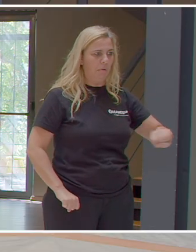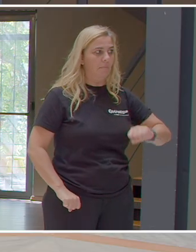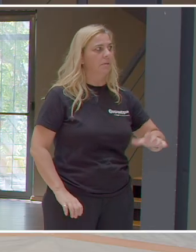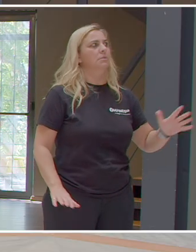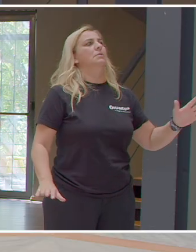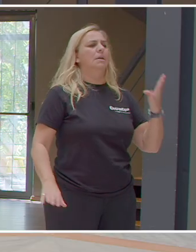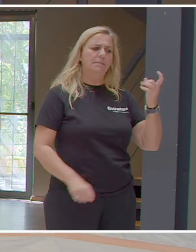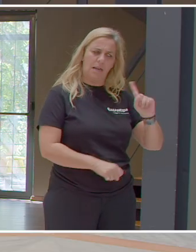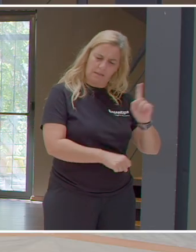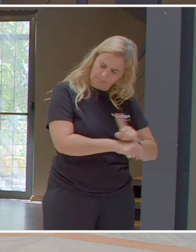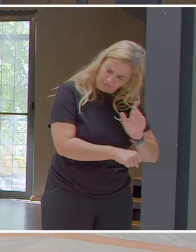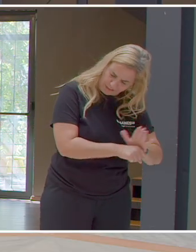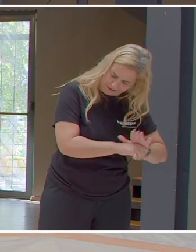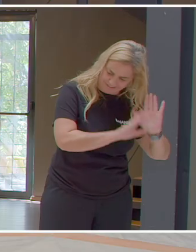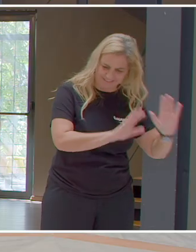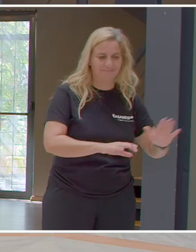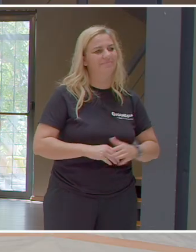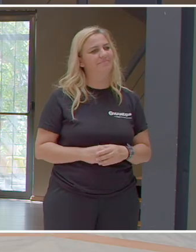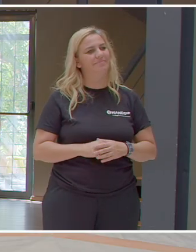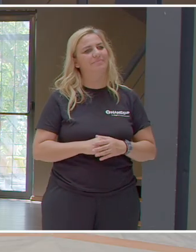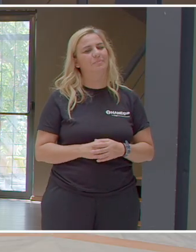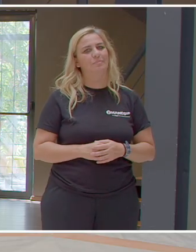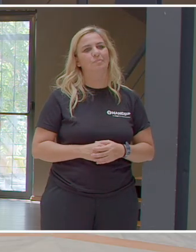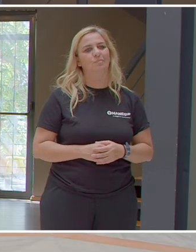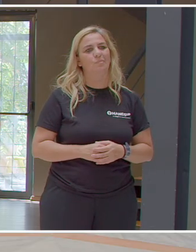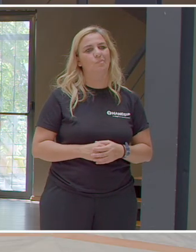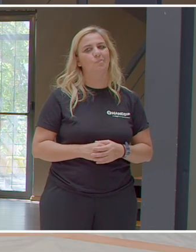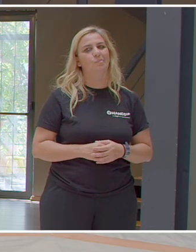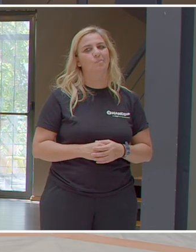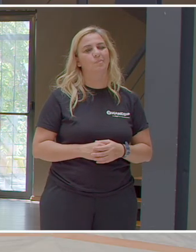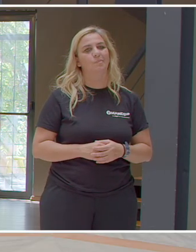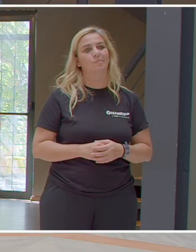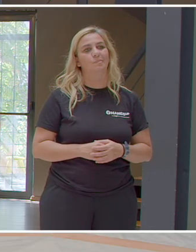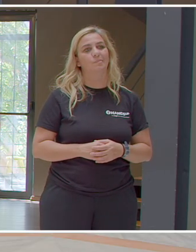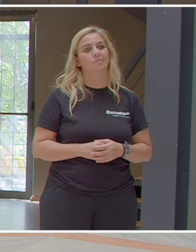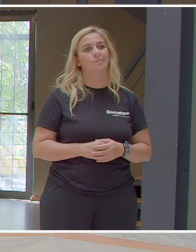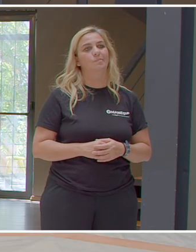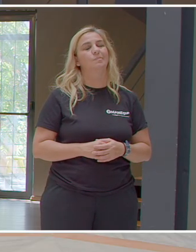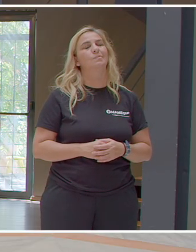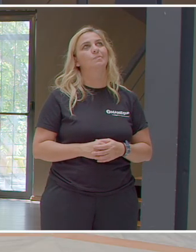of vigorous exercise is good anyway. So I have this